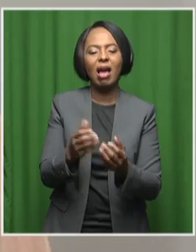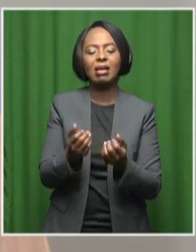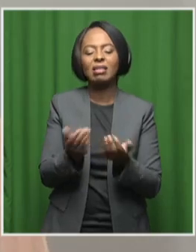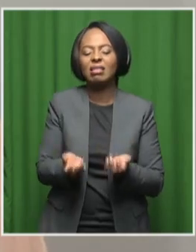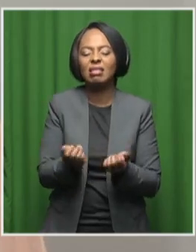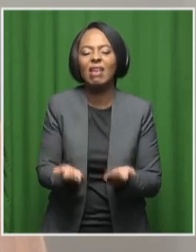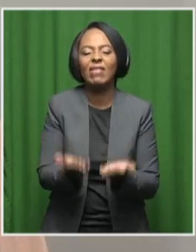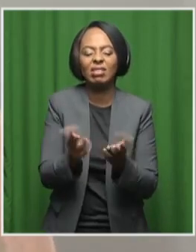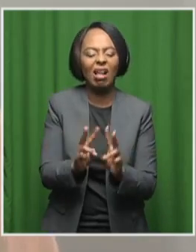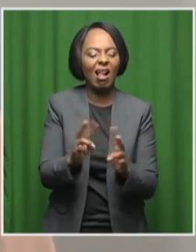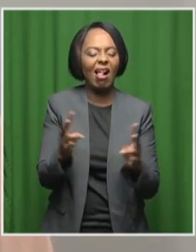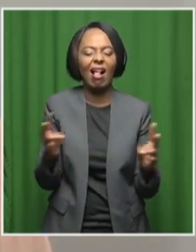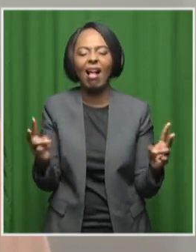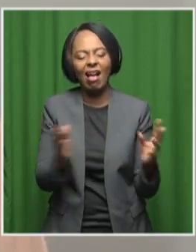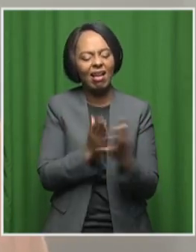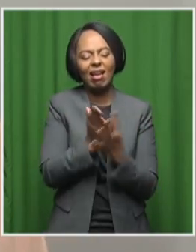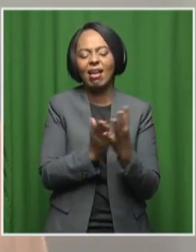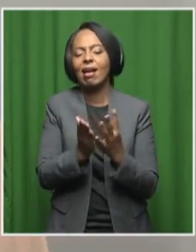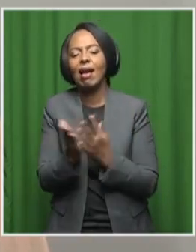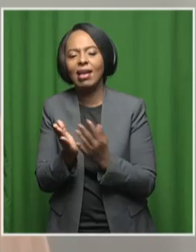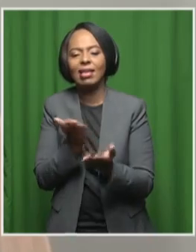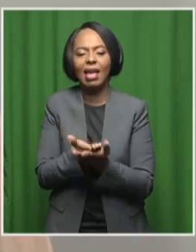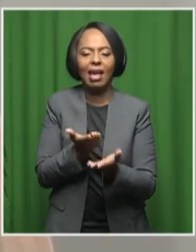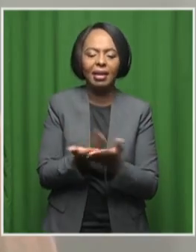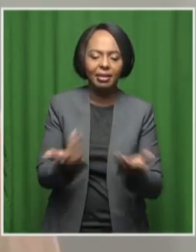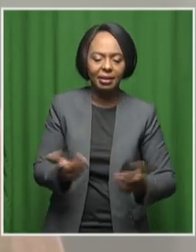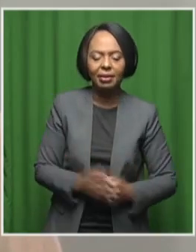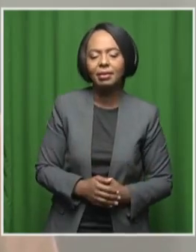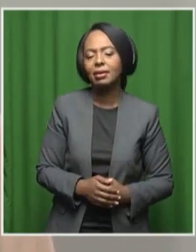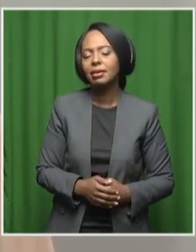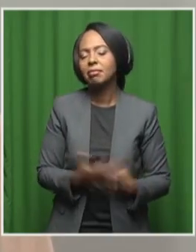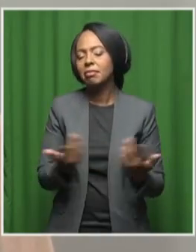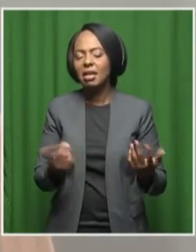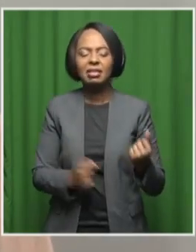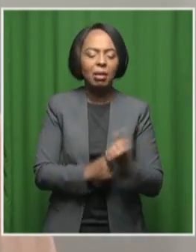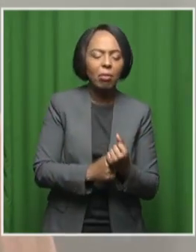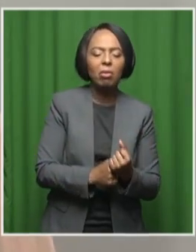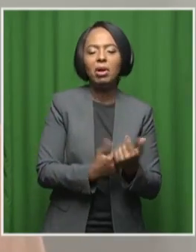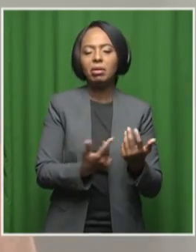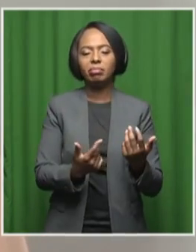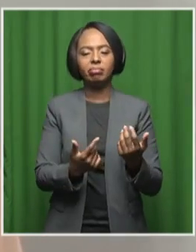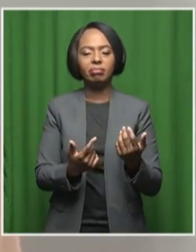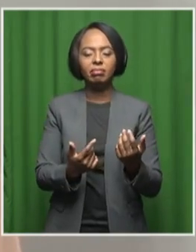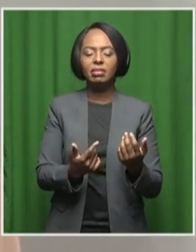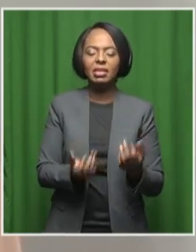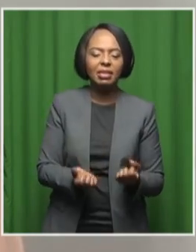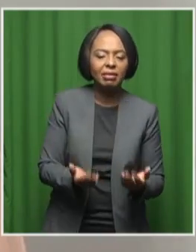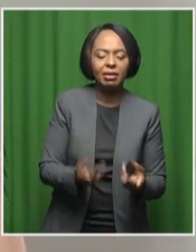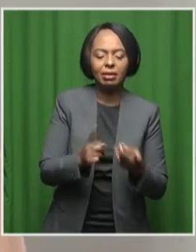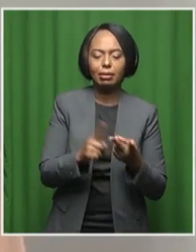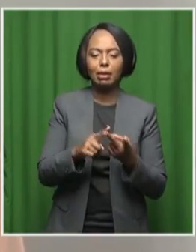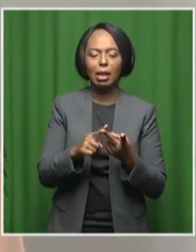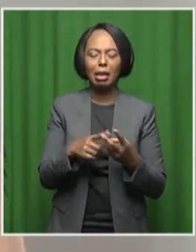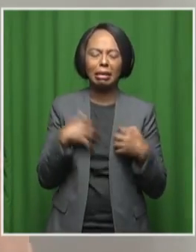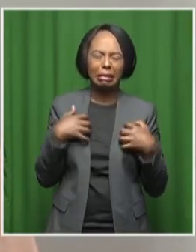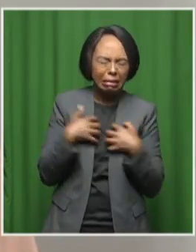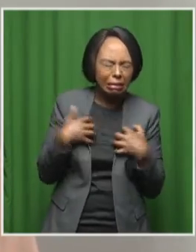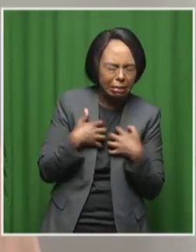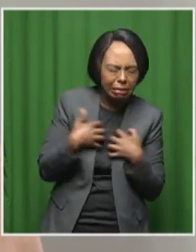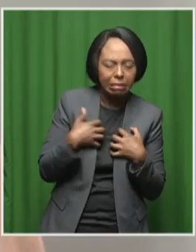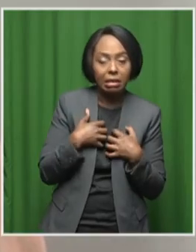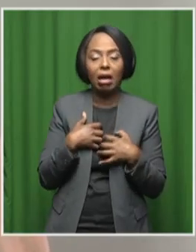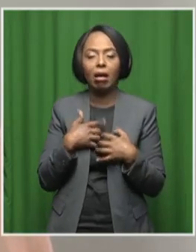services, from the forensic services, from support services in terms of trauma counselling. And